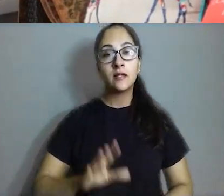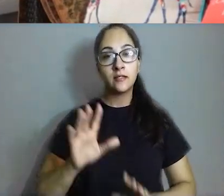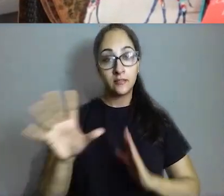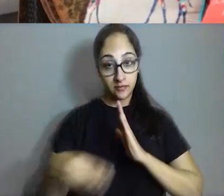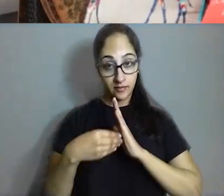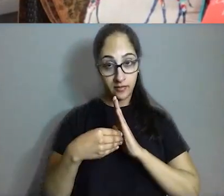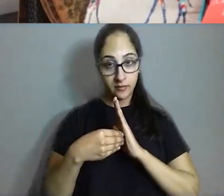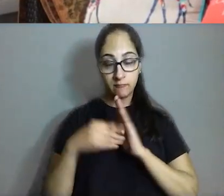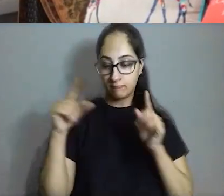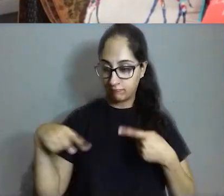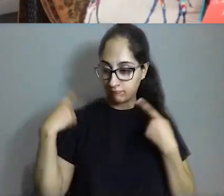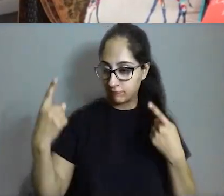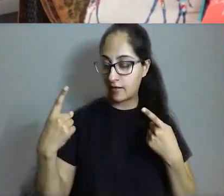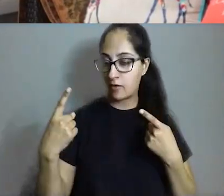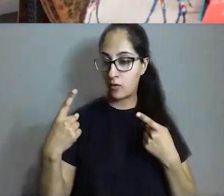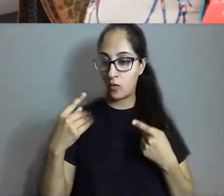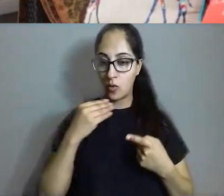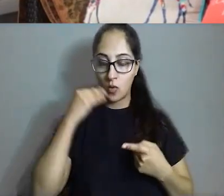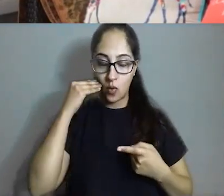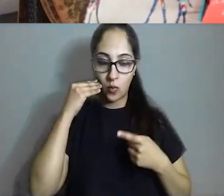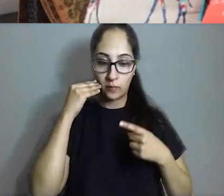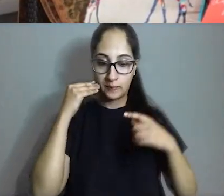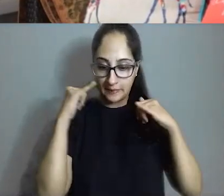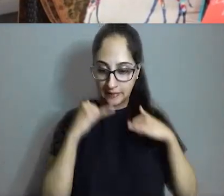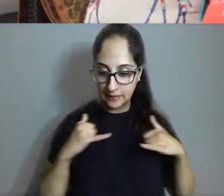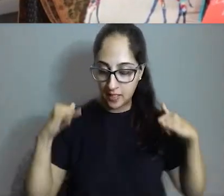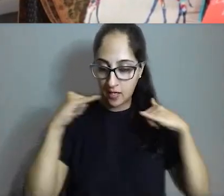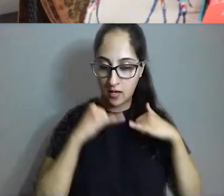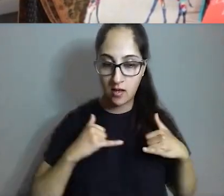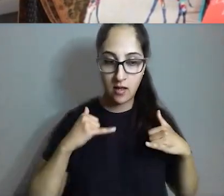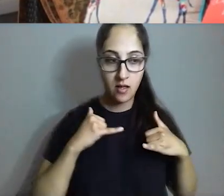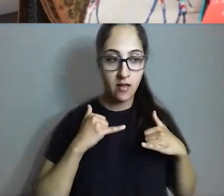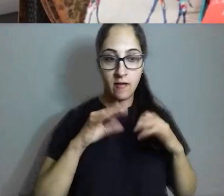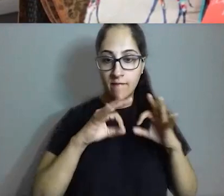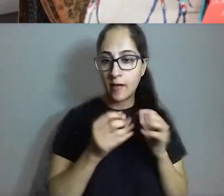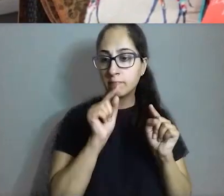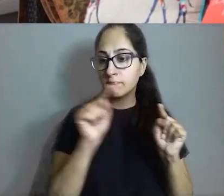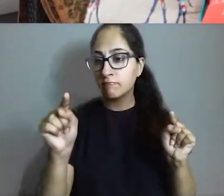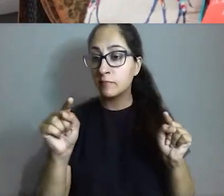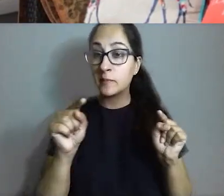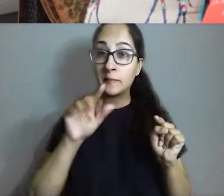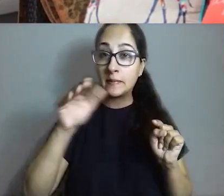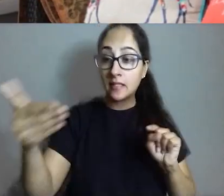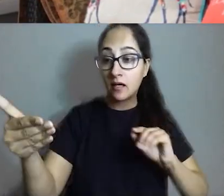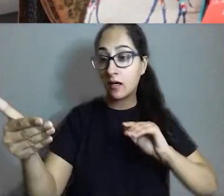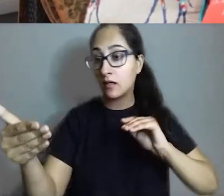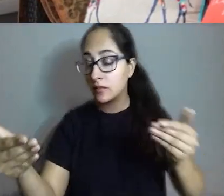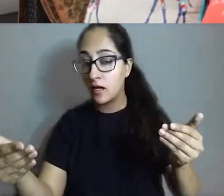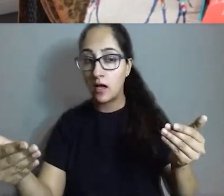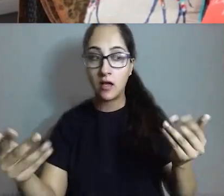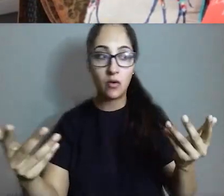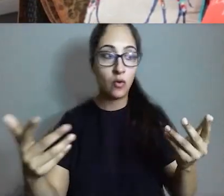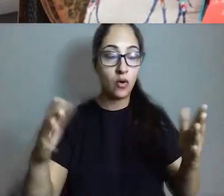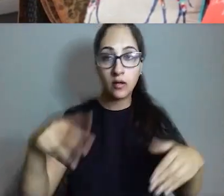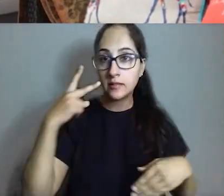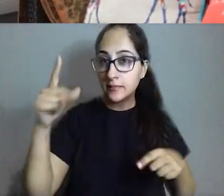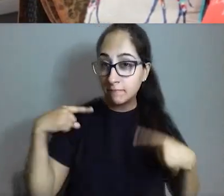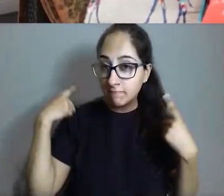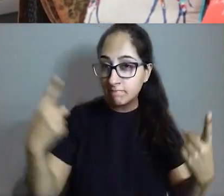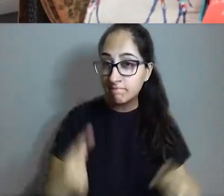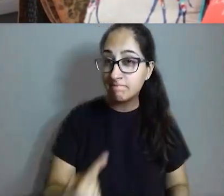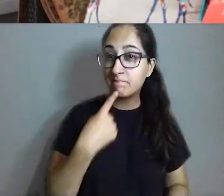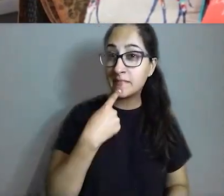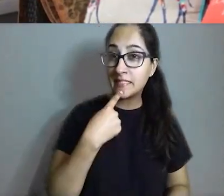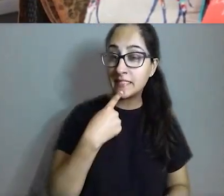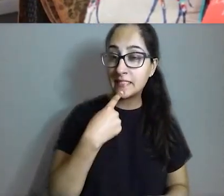easy being in isolation for this long. Many of us have lost loved ones, are separated from them, or maybe we just miss